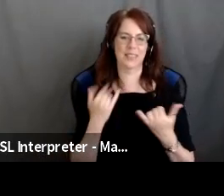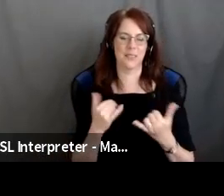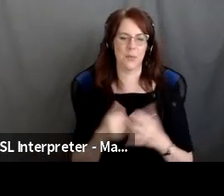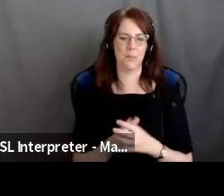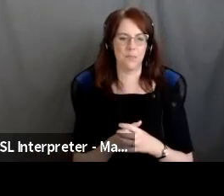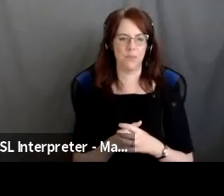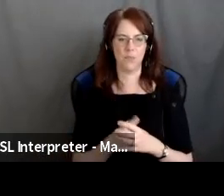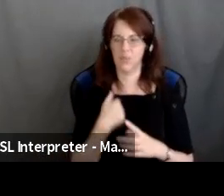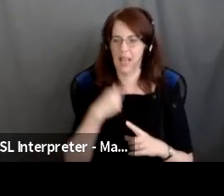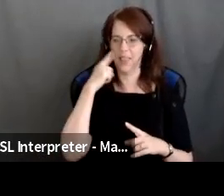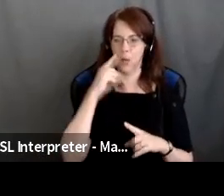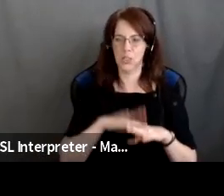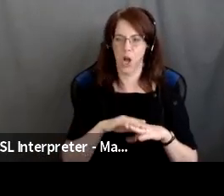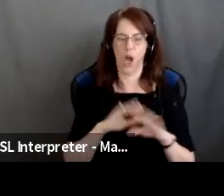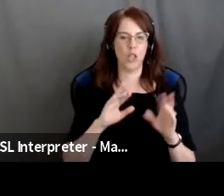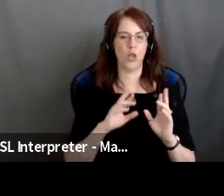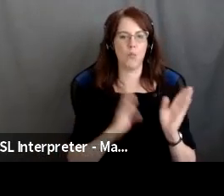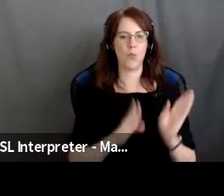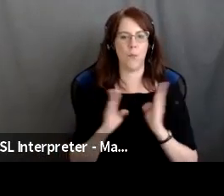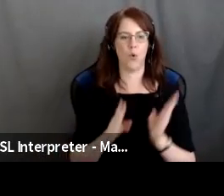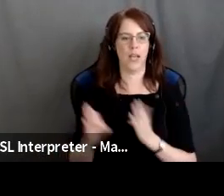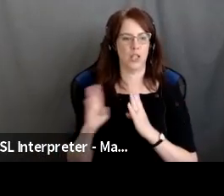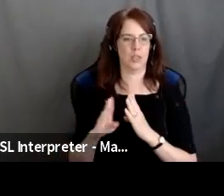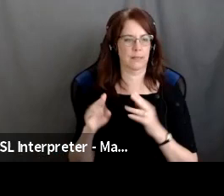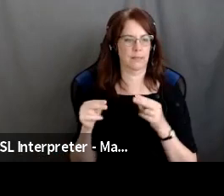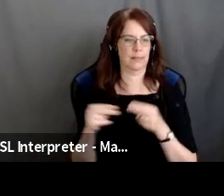I think I was on the preparation slide.